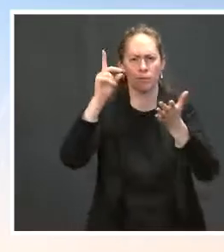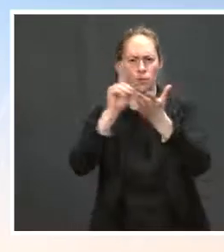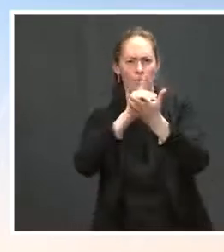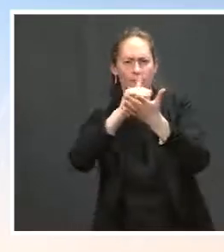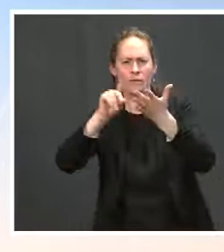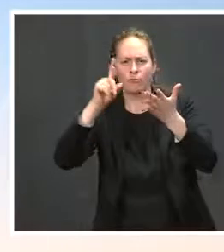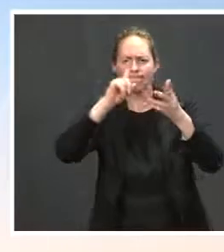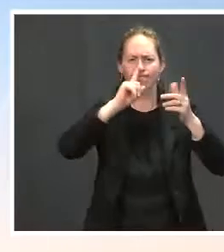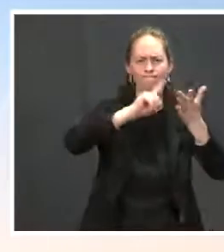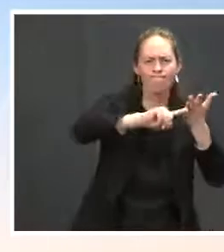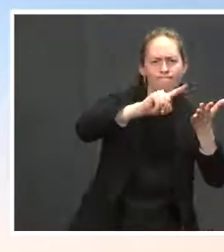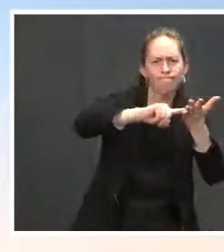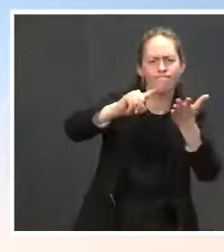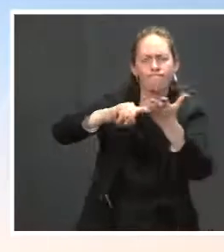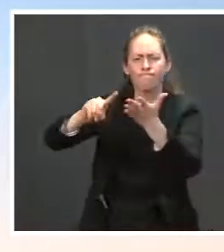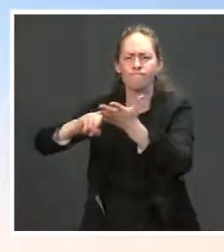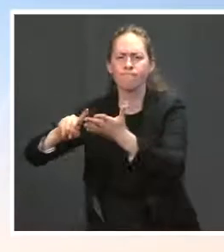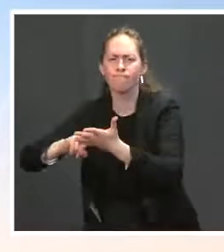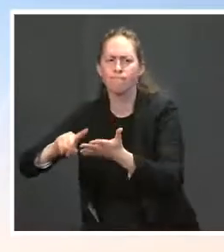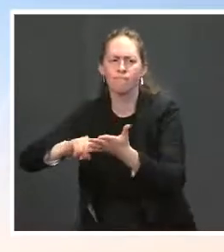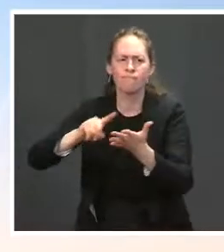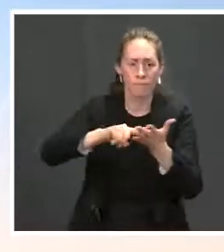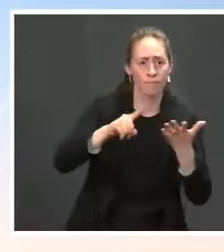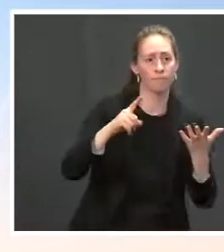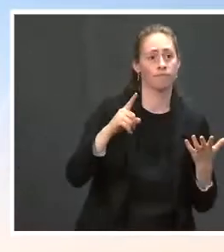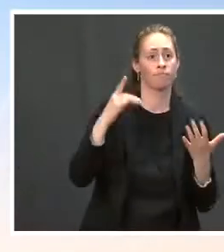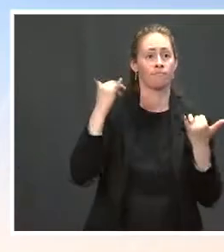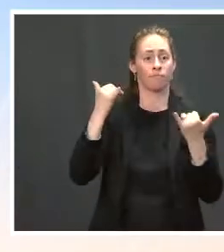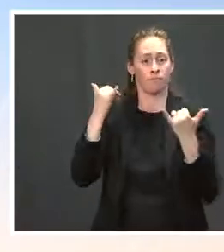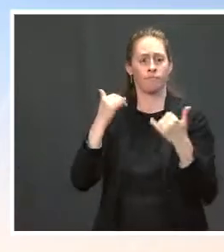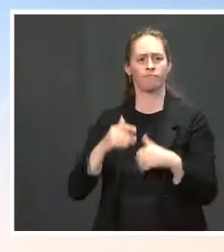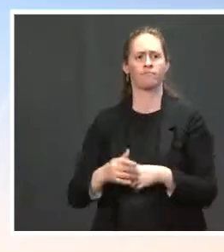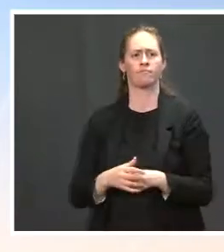The executive orders he took in March, or he signed in March,